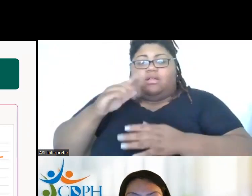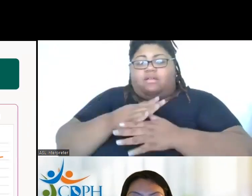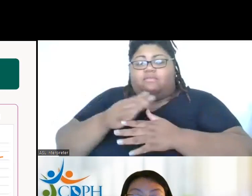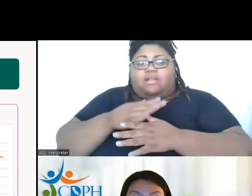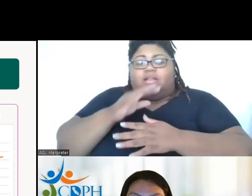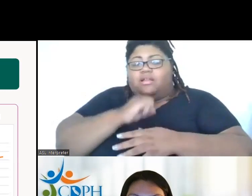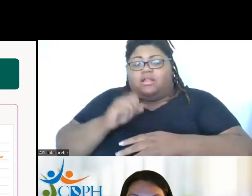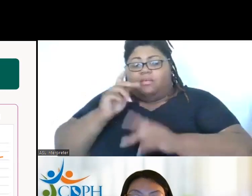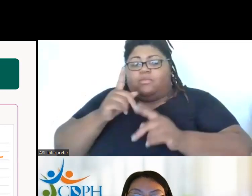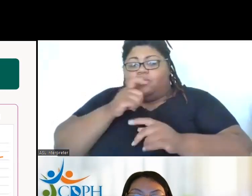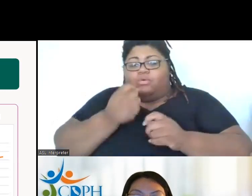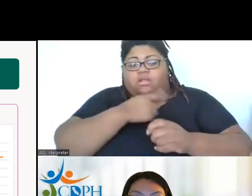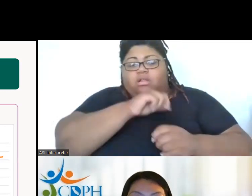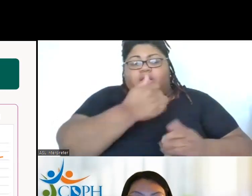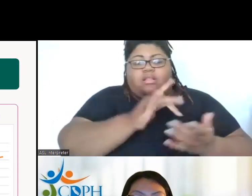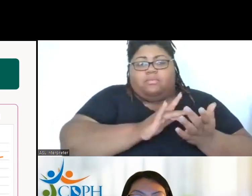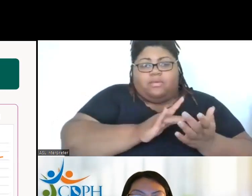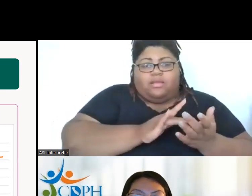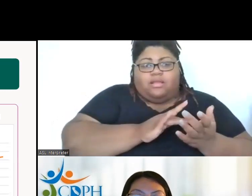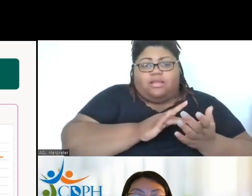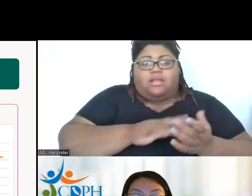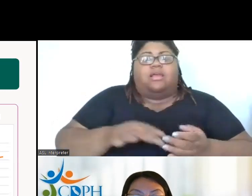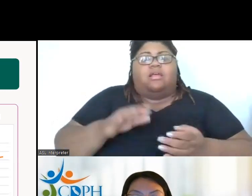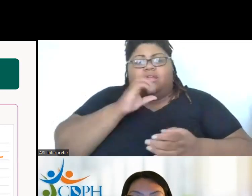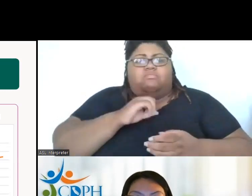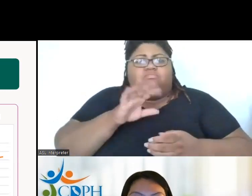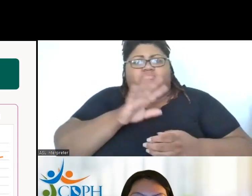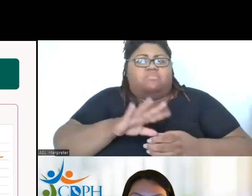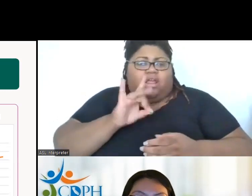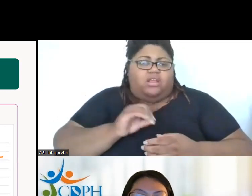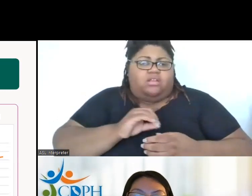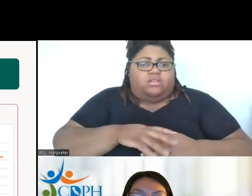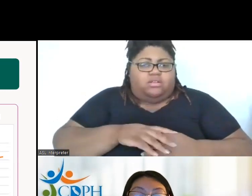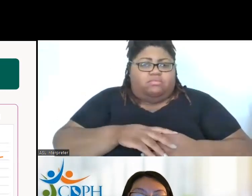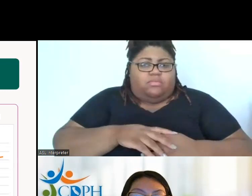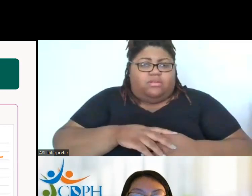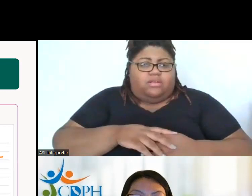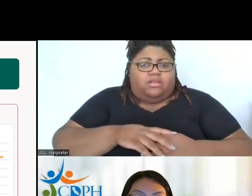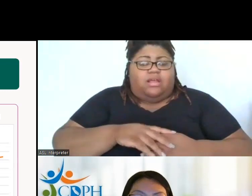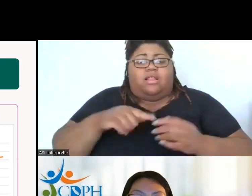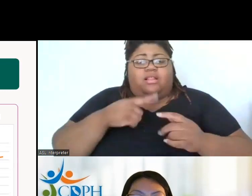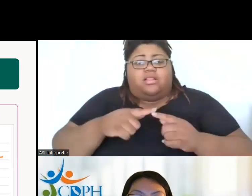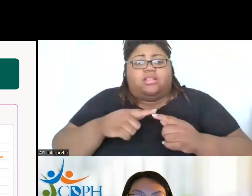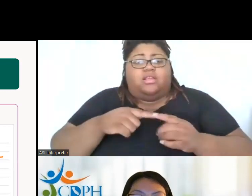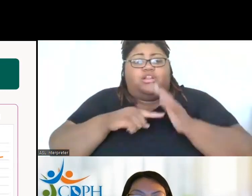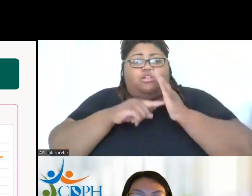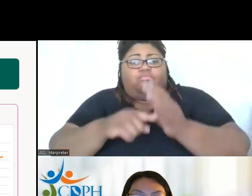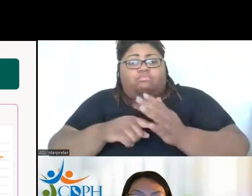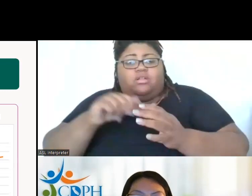pill, molnupiravir, was 80. There also, I just included a couple other